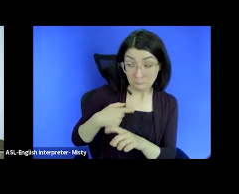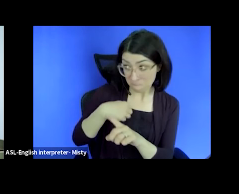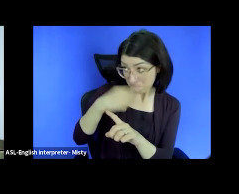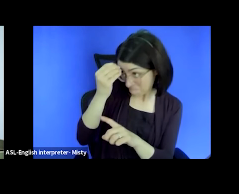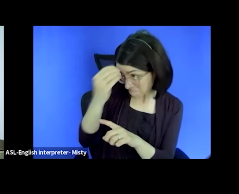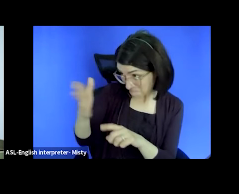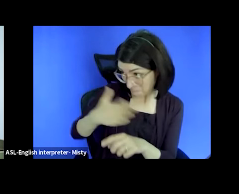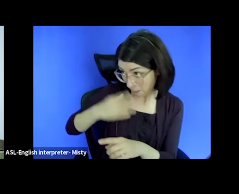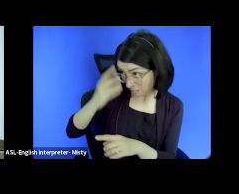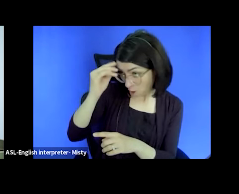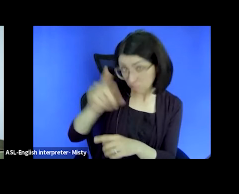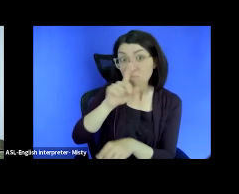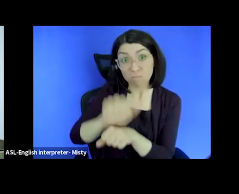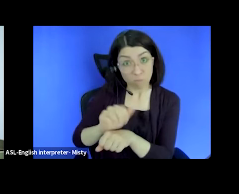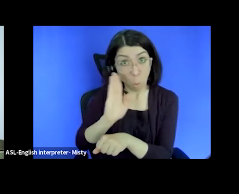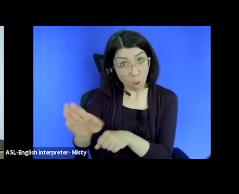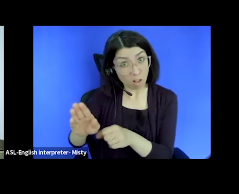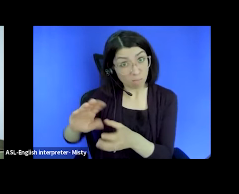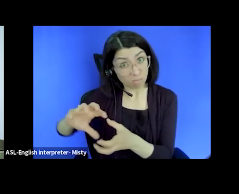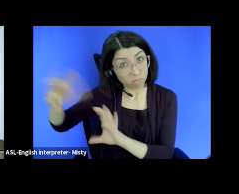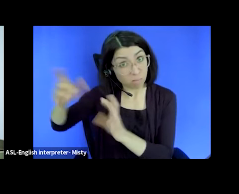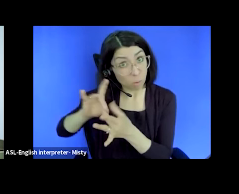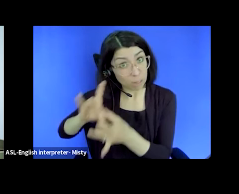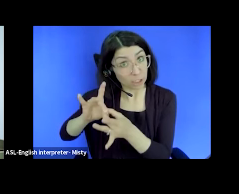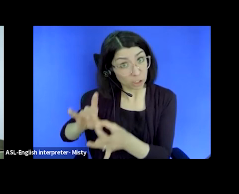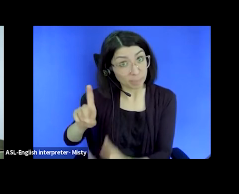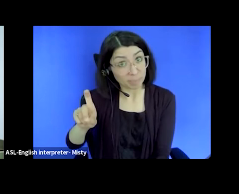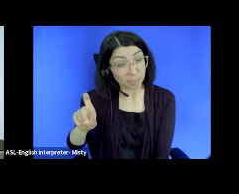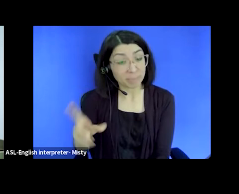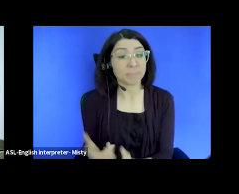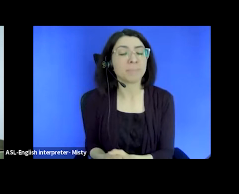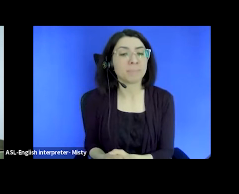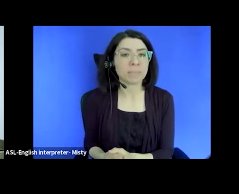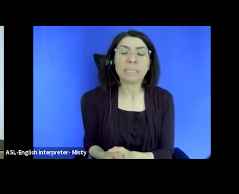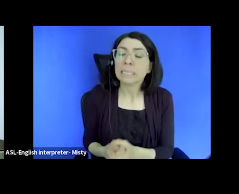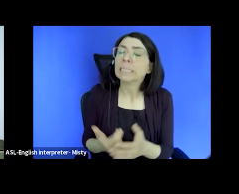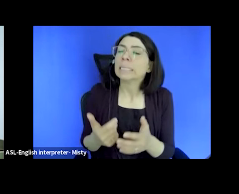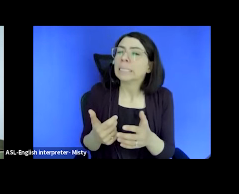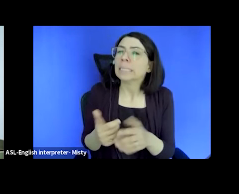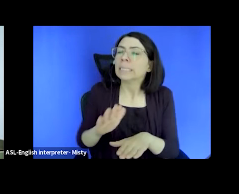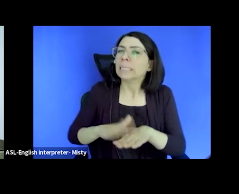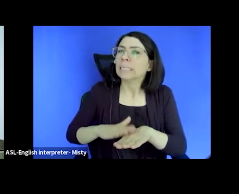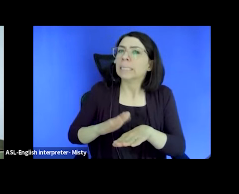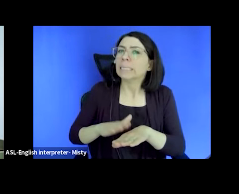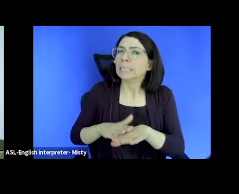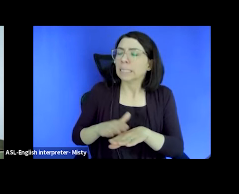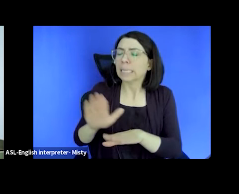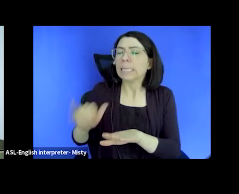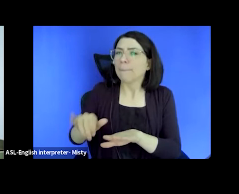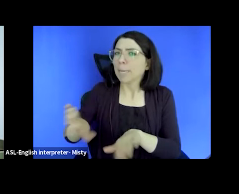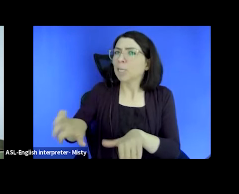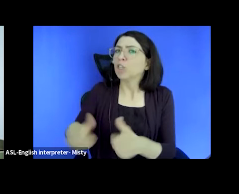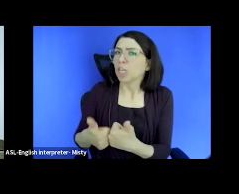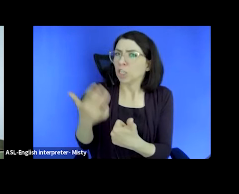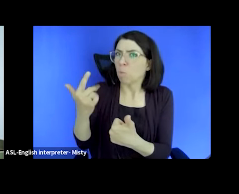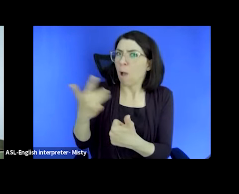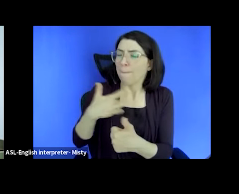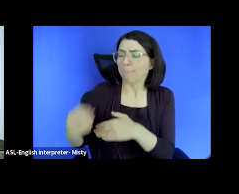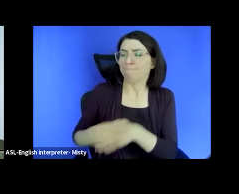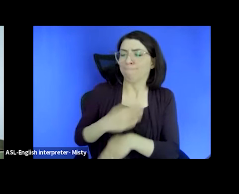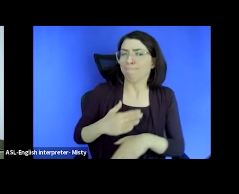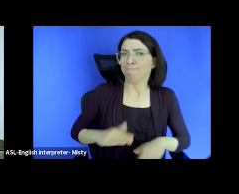ruined. This will be a challenge as it can be quite anxiety provoking. When deciding to do an experiment, it's important